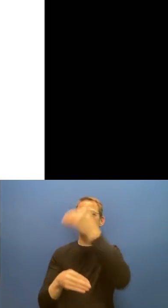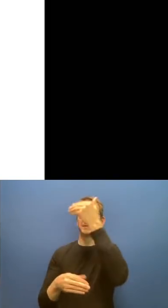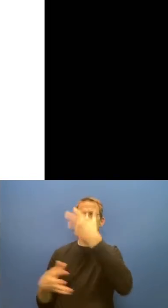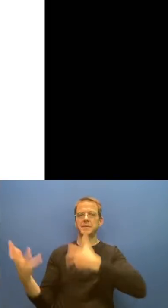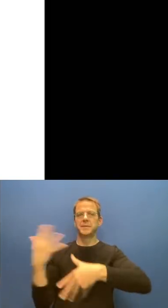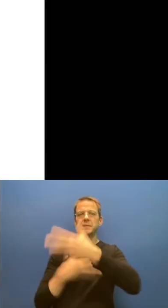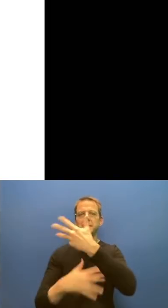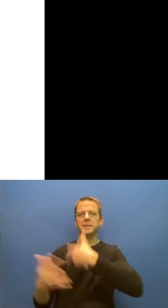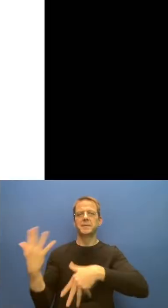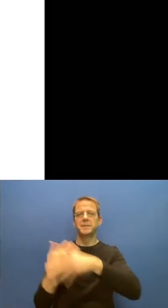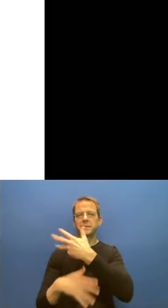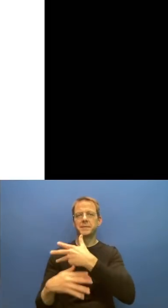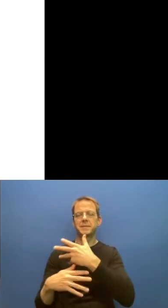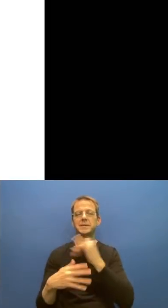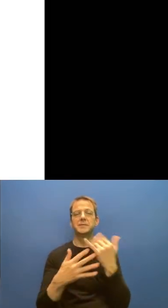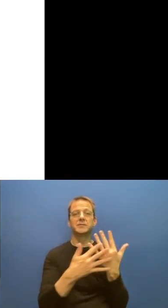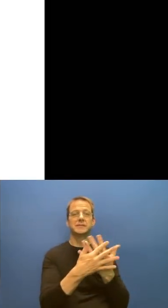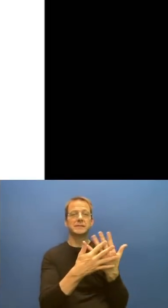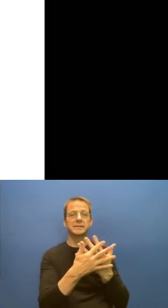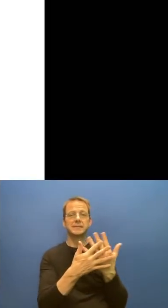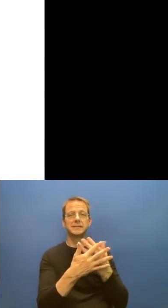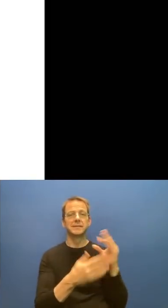can. So we should use